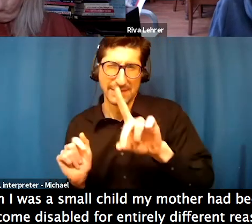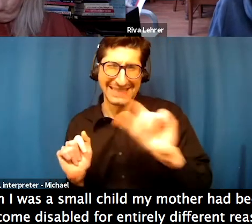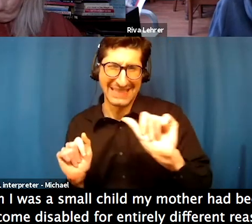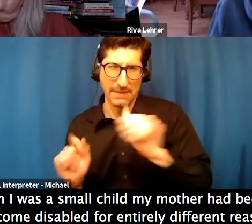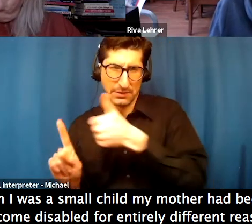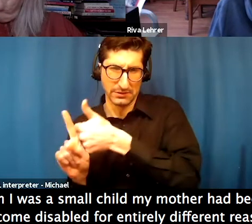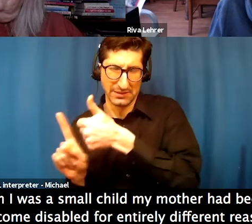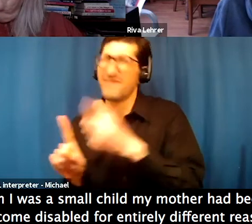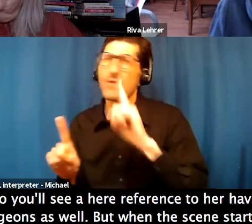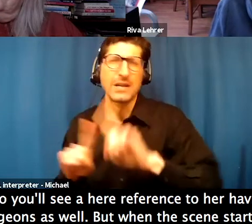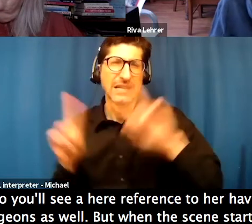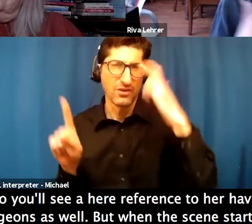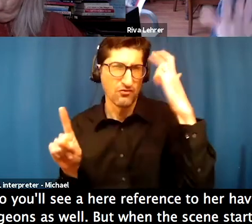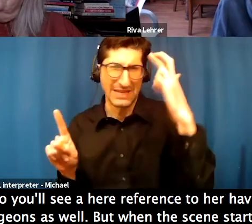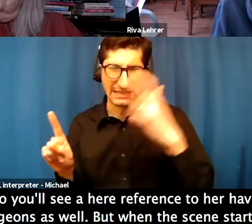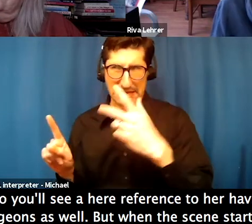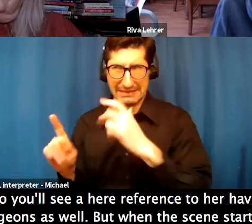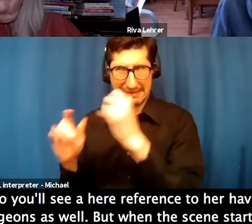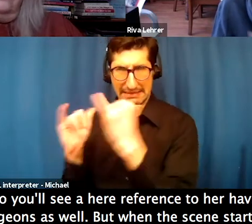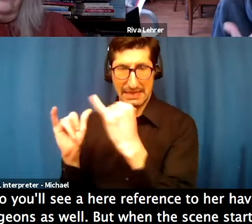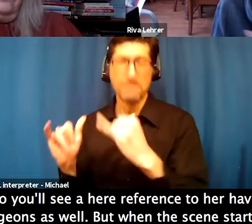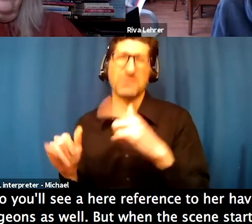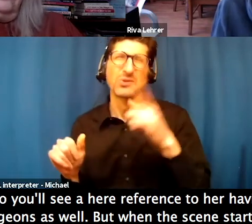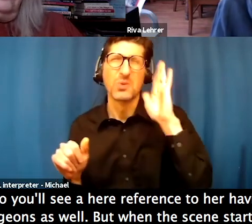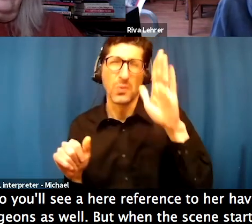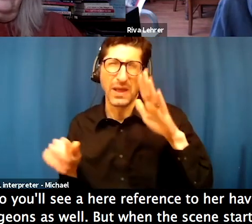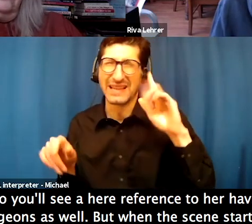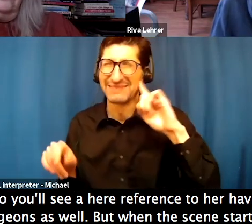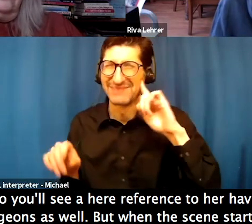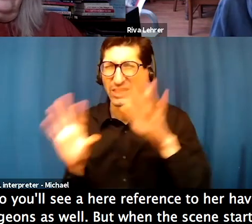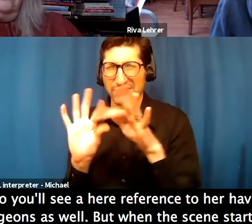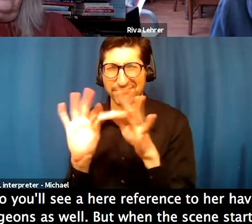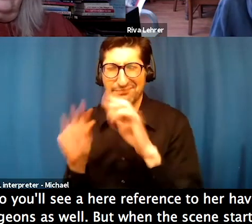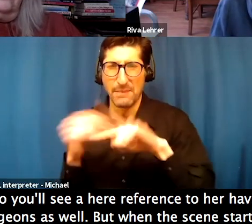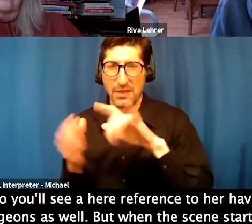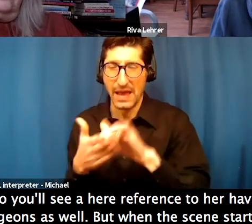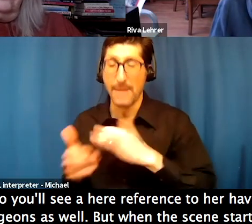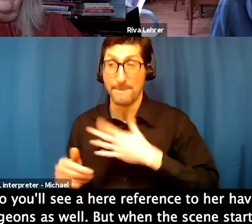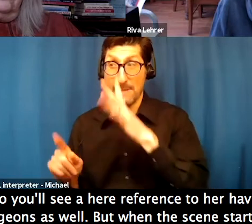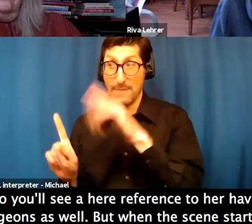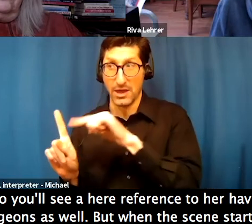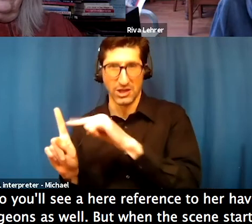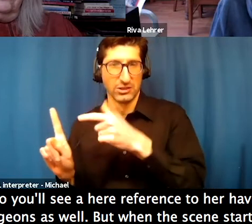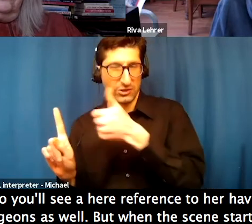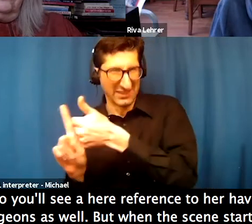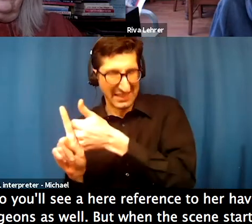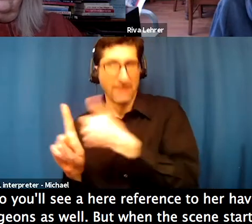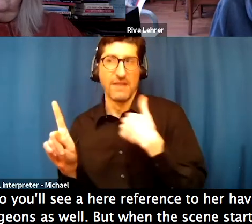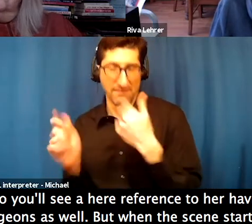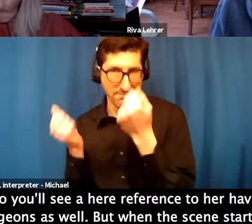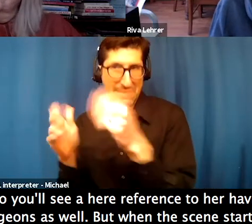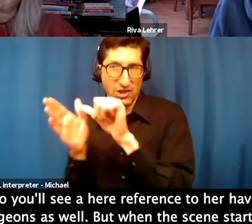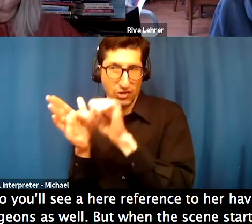entirely different reasons. So you'll see your reference to her having surgeons as well. Um,